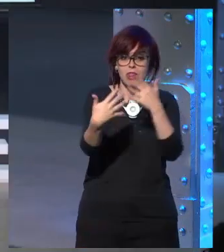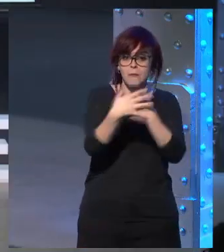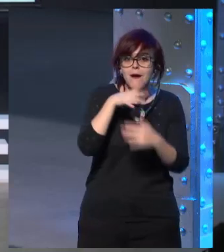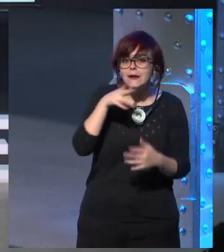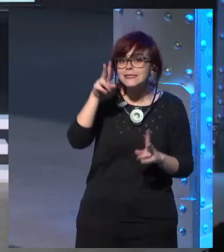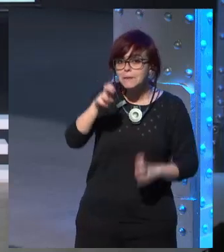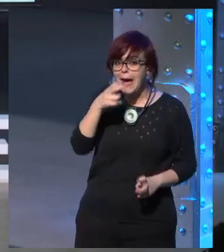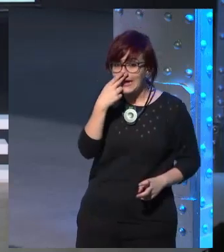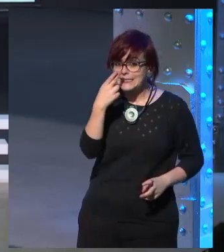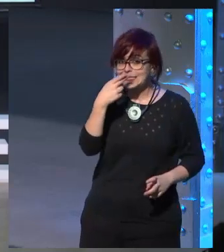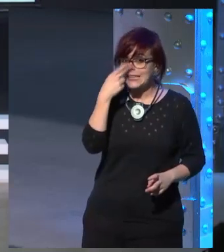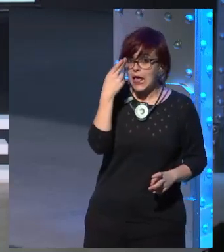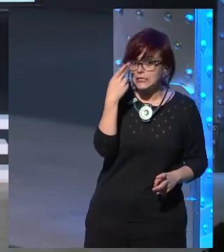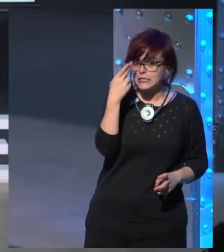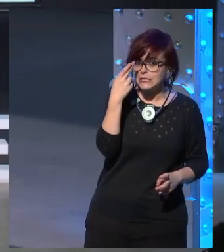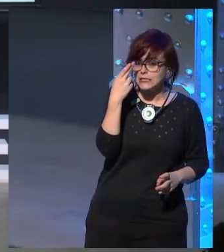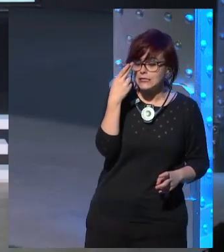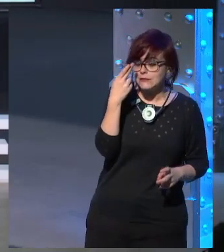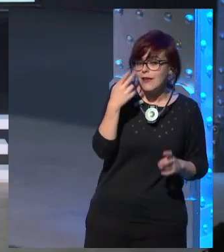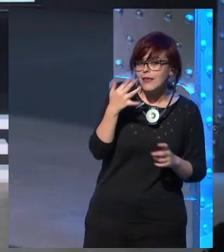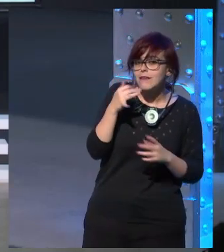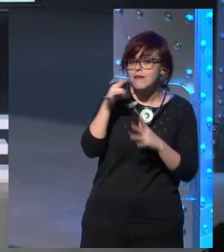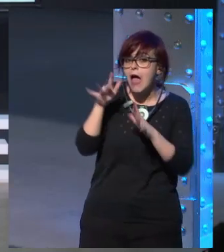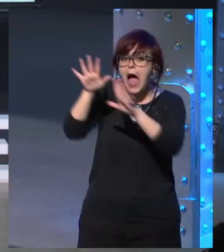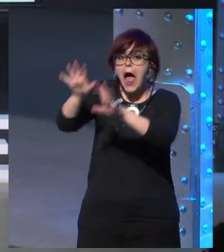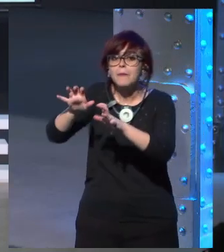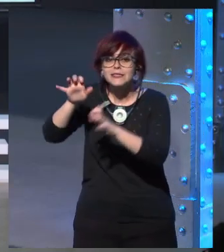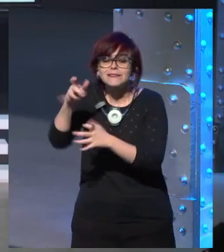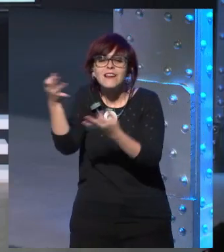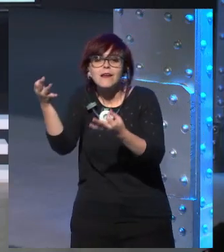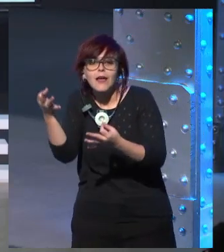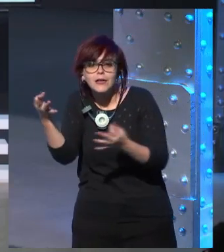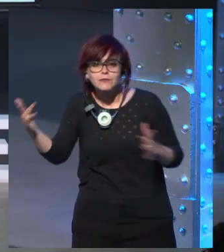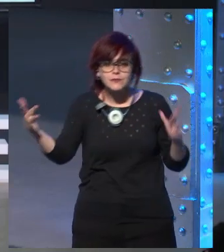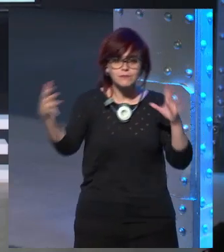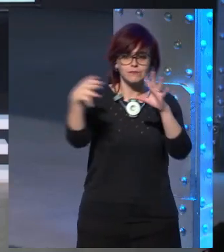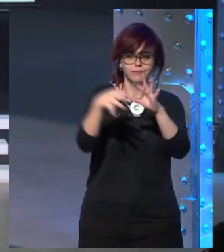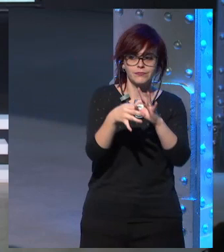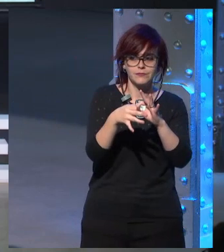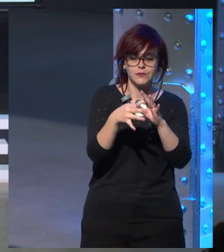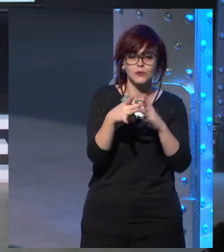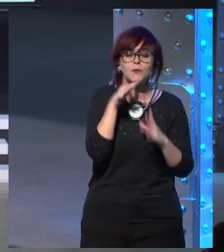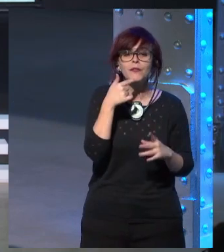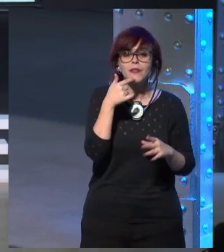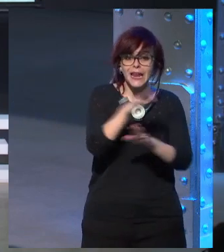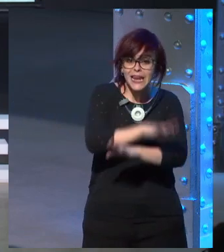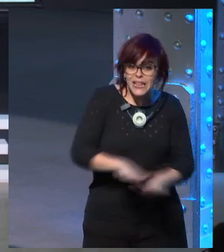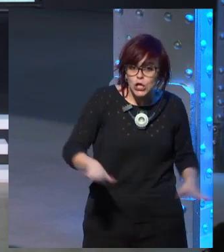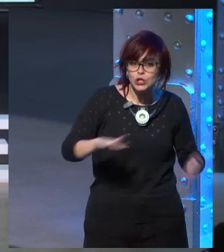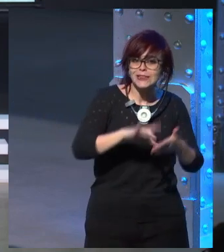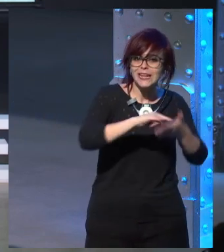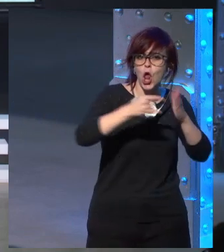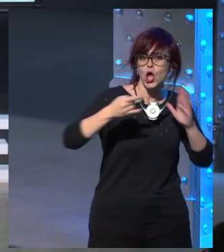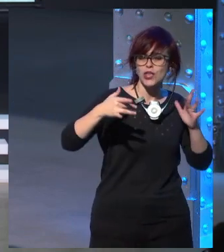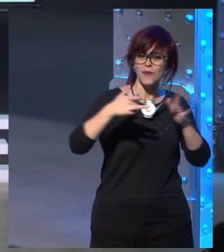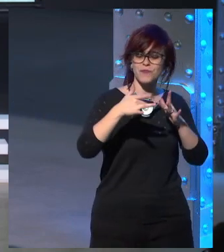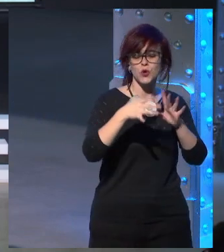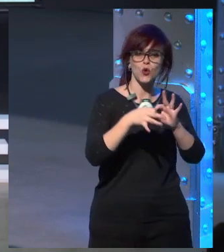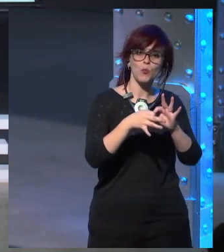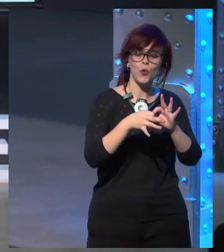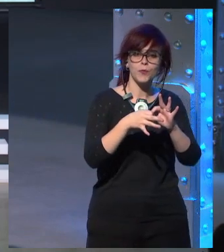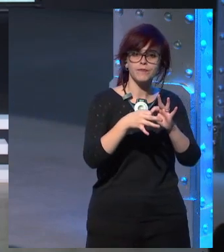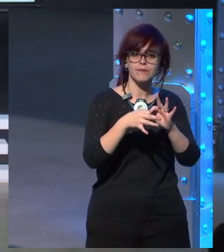estudios, prácticamente en todos los países, nos dicen que los... Researches in all countries tell us that children have a relationship with